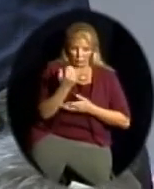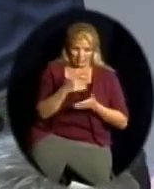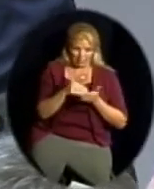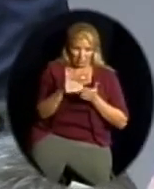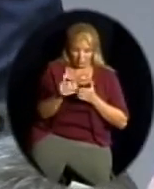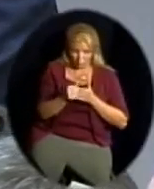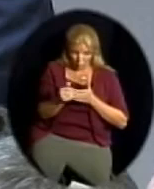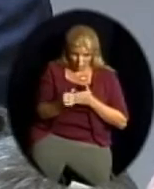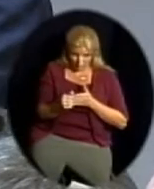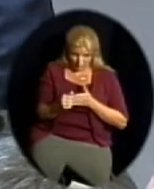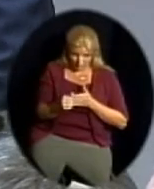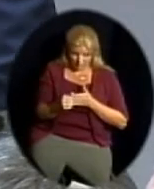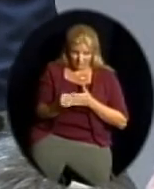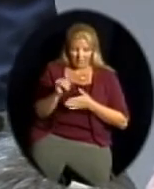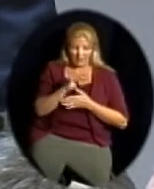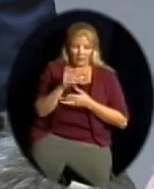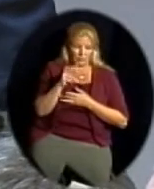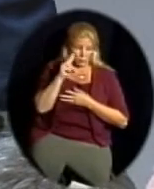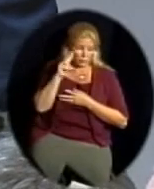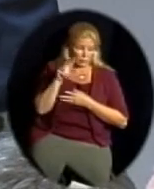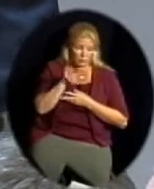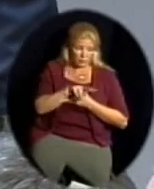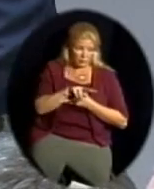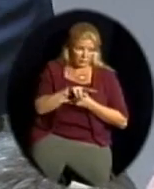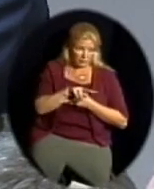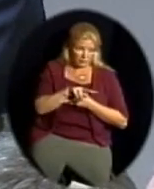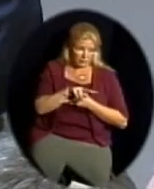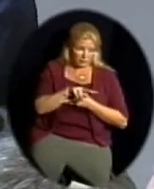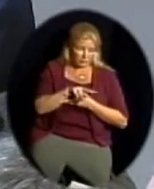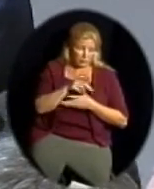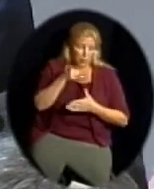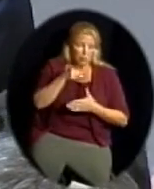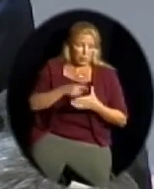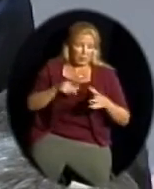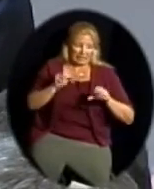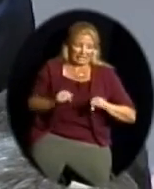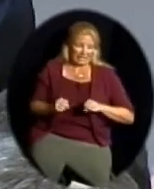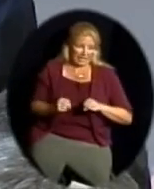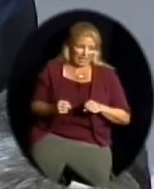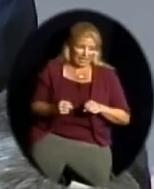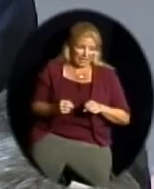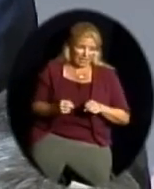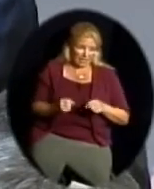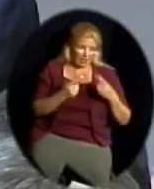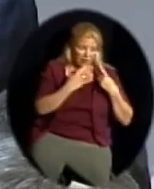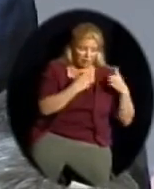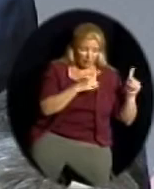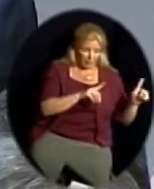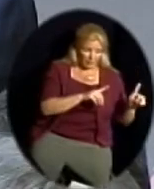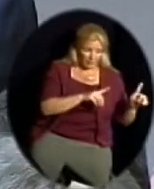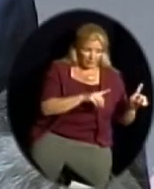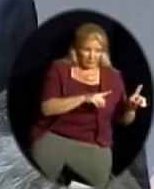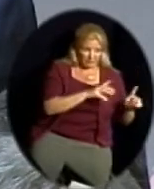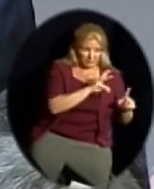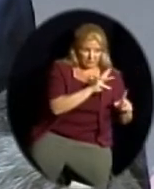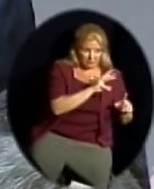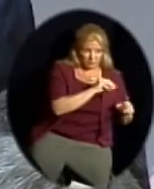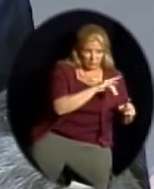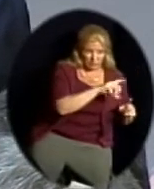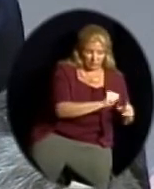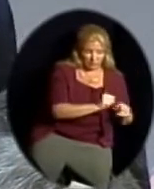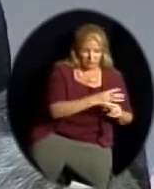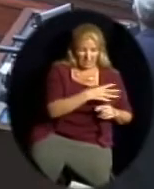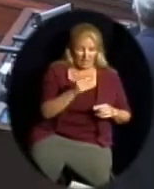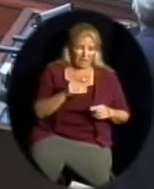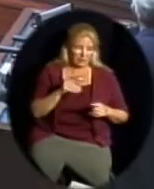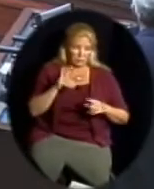looked at the difference between what could be accomplished with 6 mills and what wouldn't be accomplished with 4 mills, is the difference of $14 million. Well, I guess my question is,